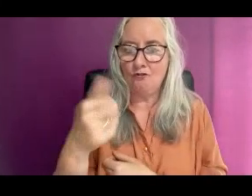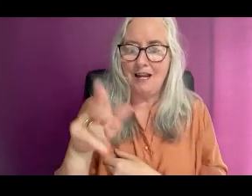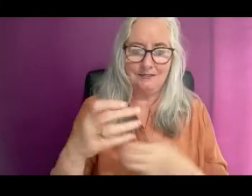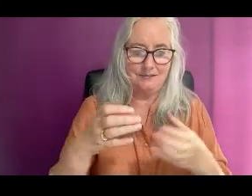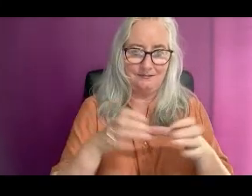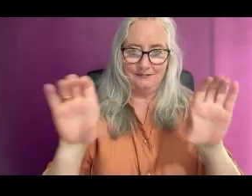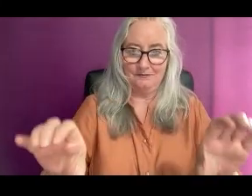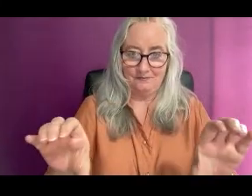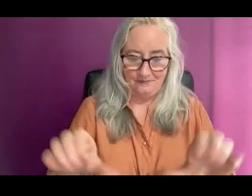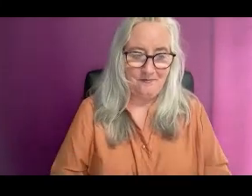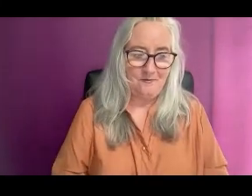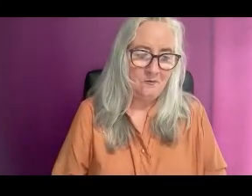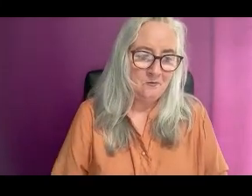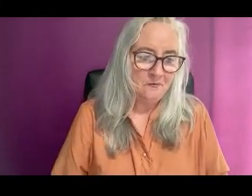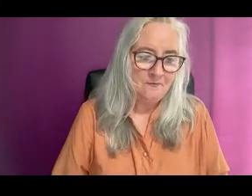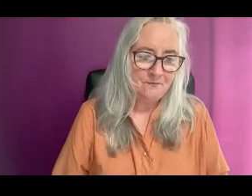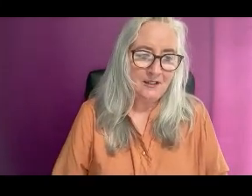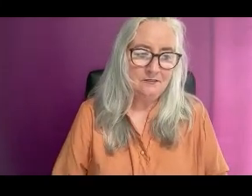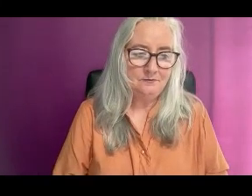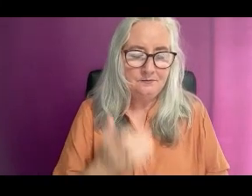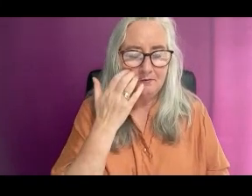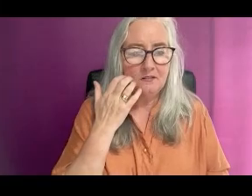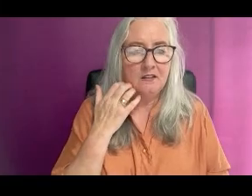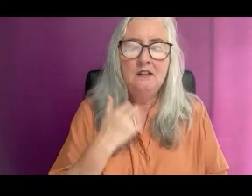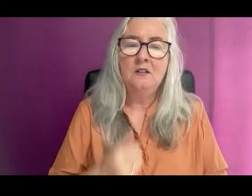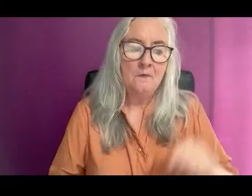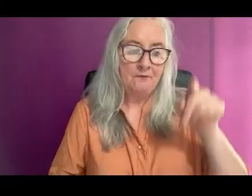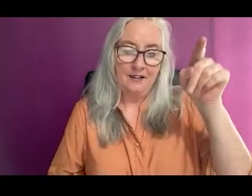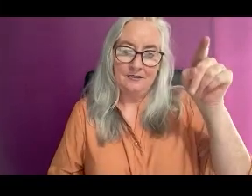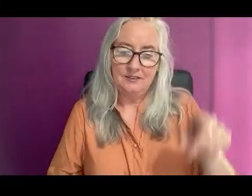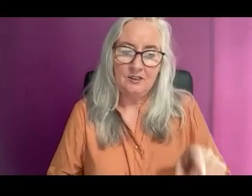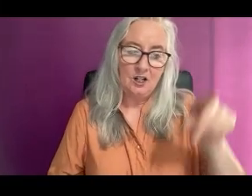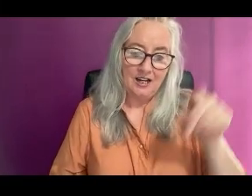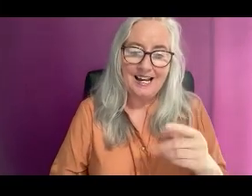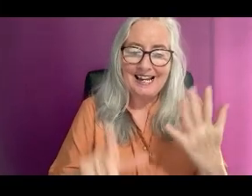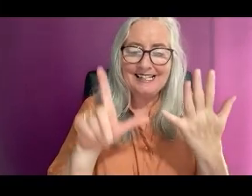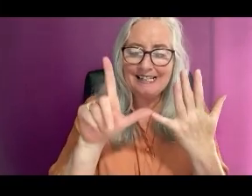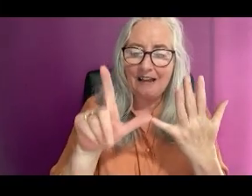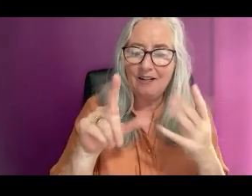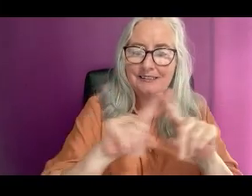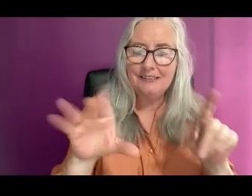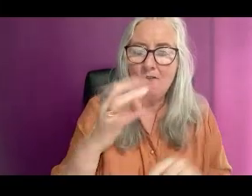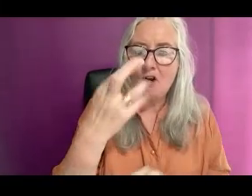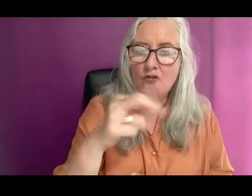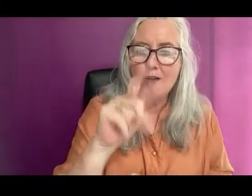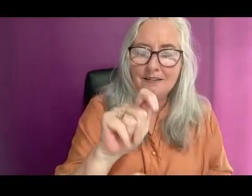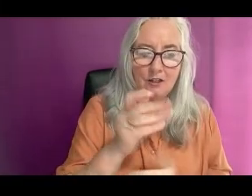Okay. So those are the 7 grants covered under Work and Access. So